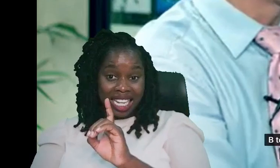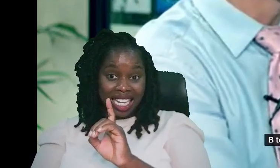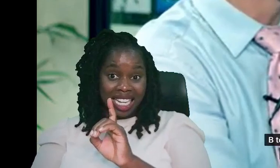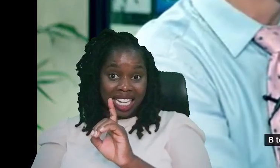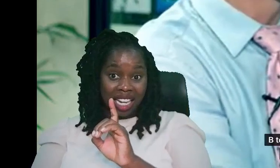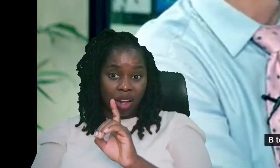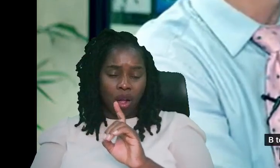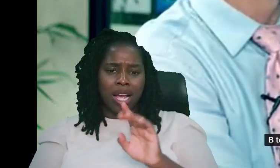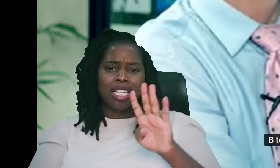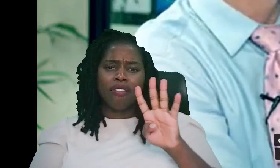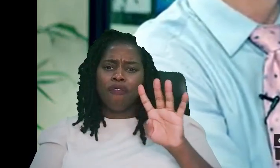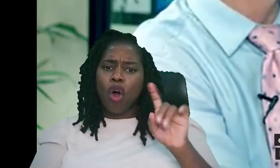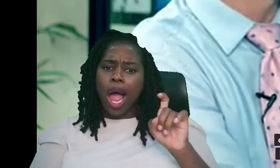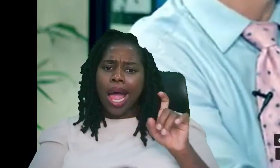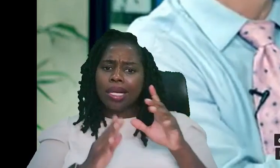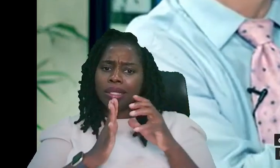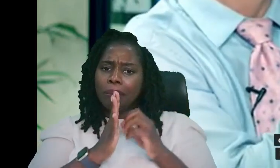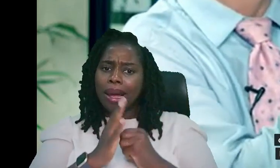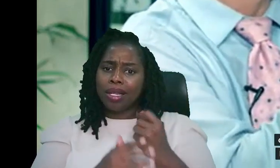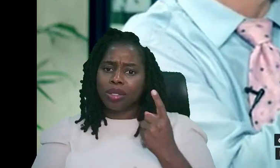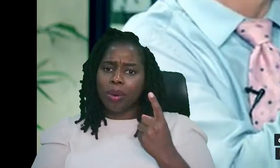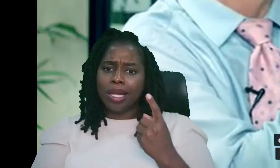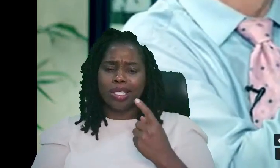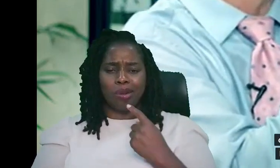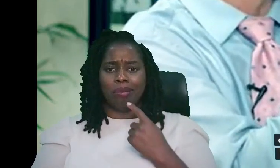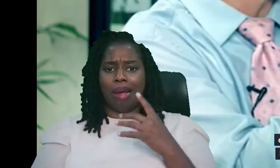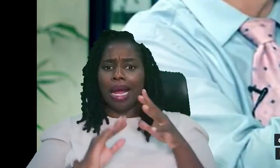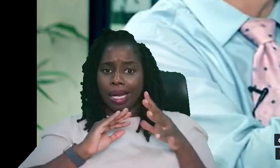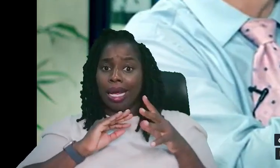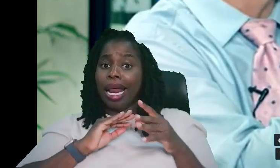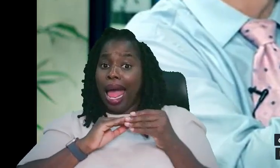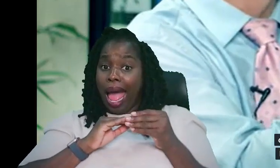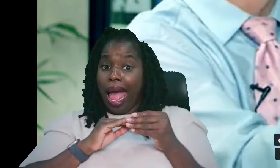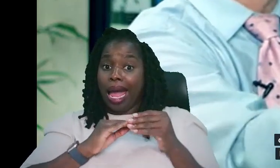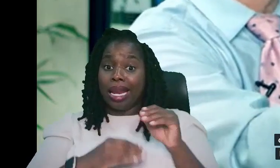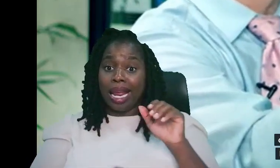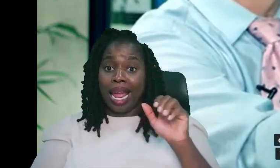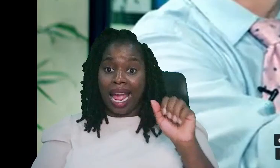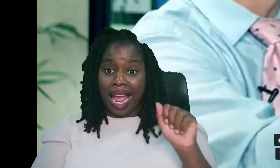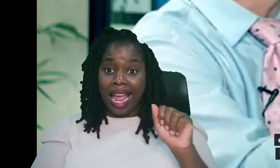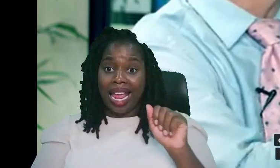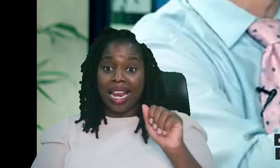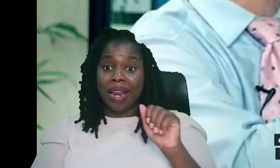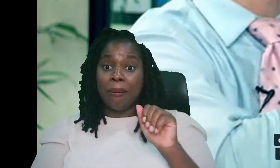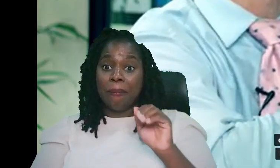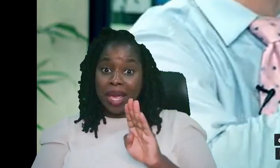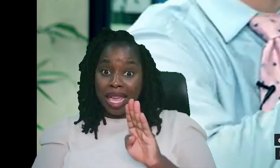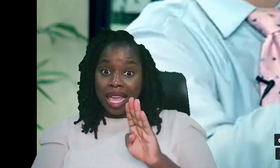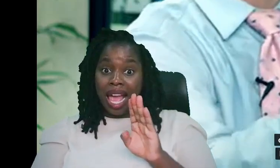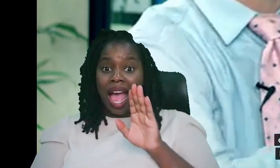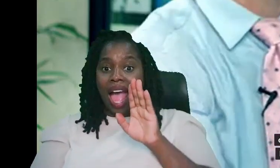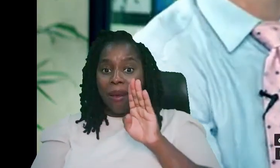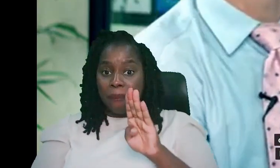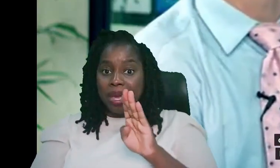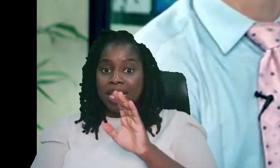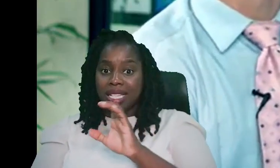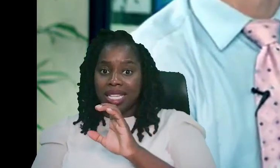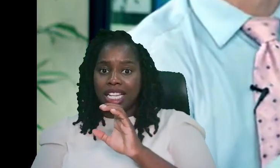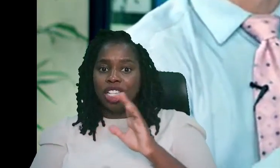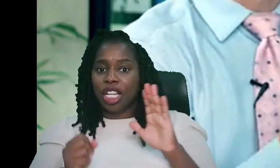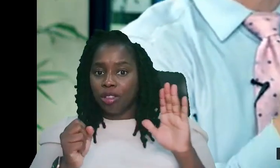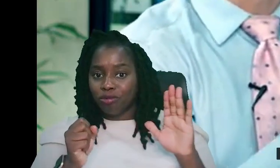is 4x minus 1, so I can just simply add A to B and B to D to get the